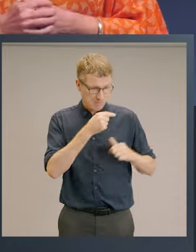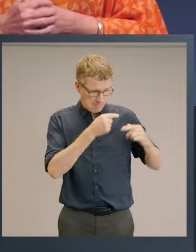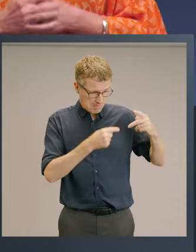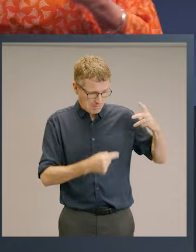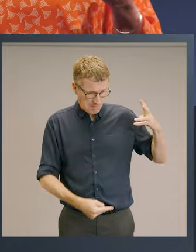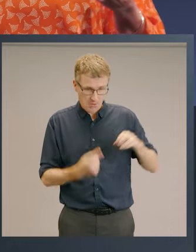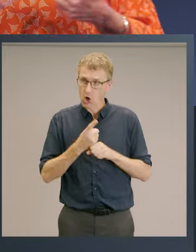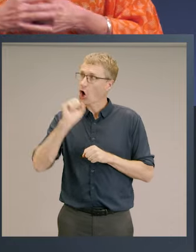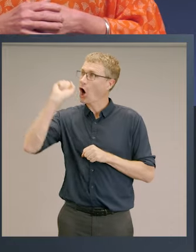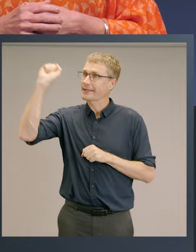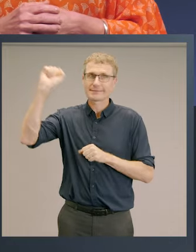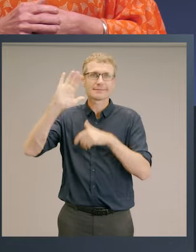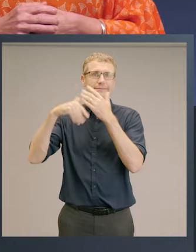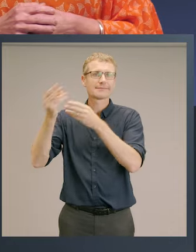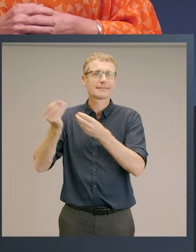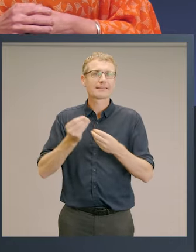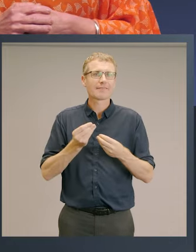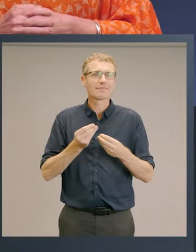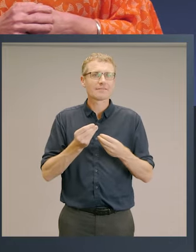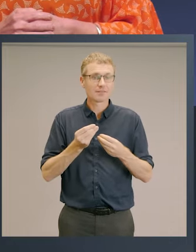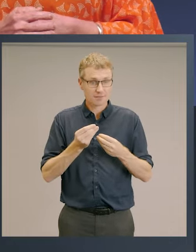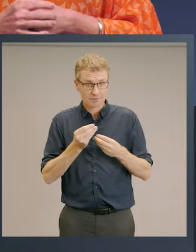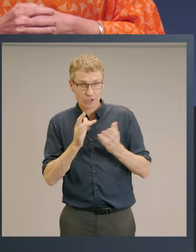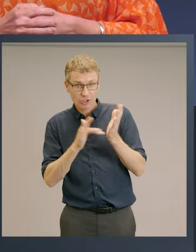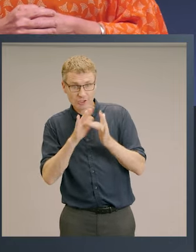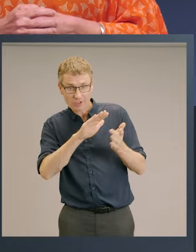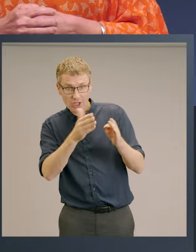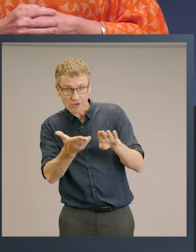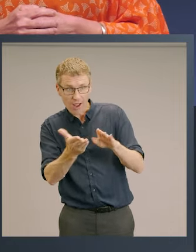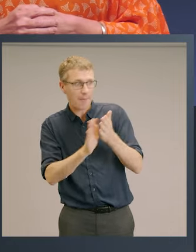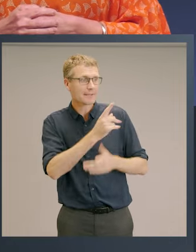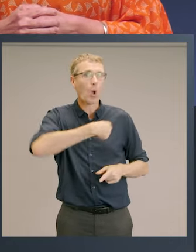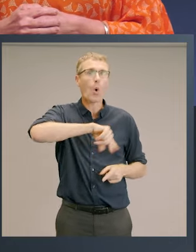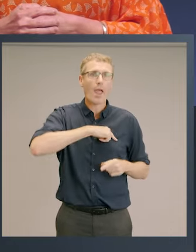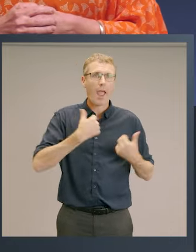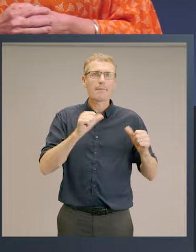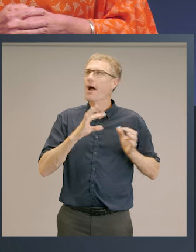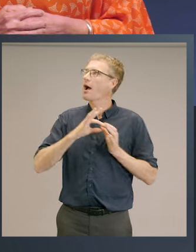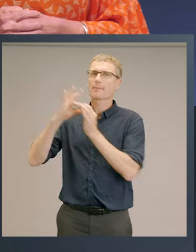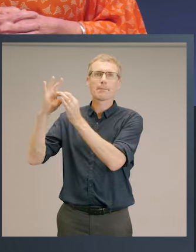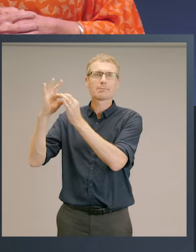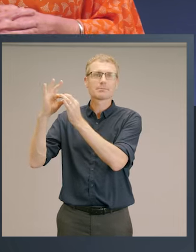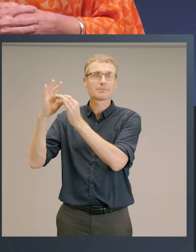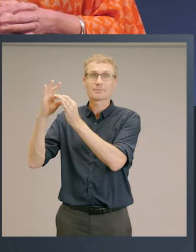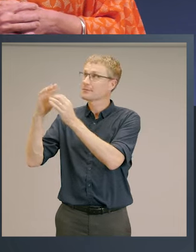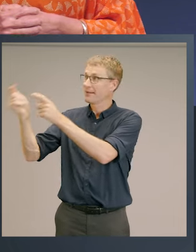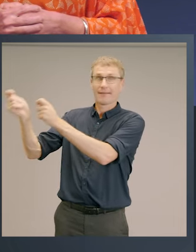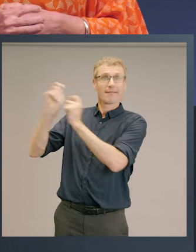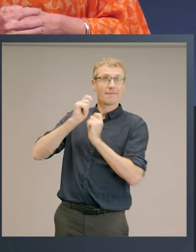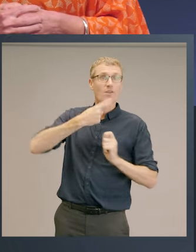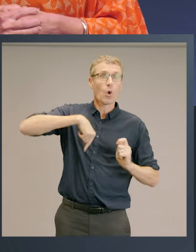18, Paul says, all of this is a gift from God who brought us back to himself through Christ. And God has given us this task